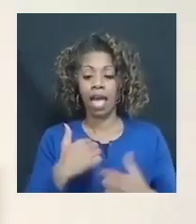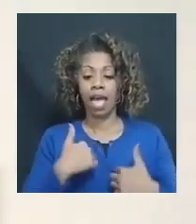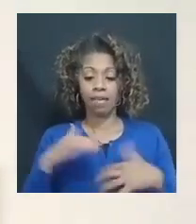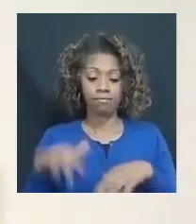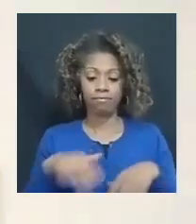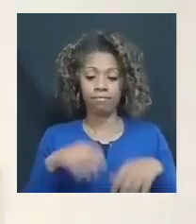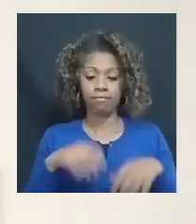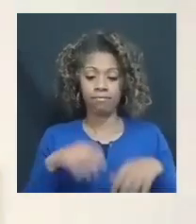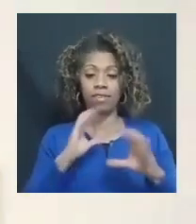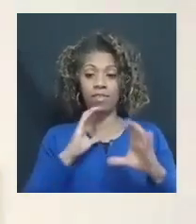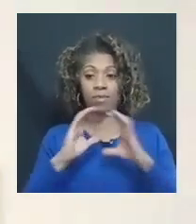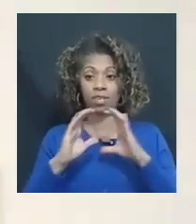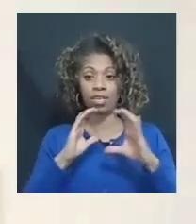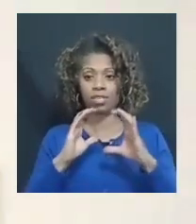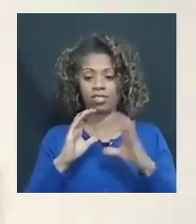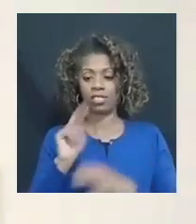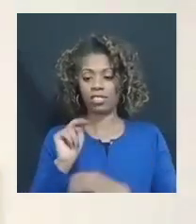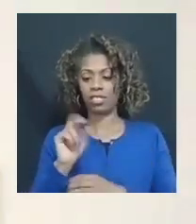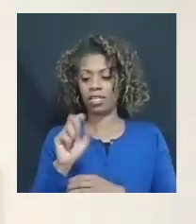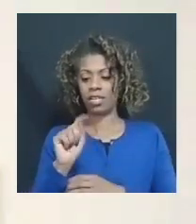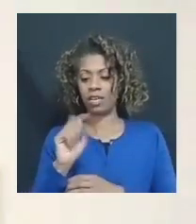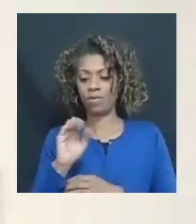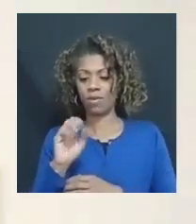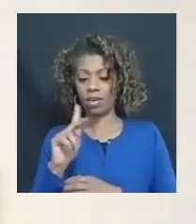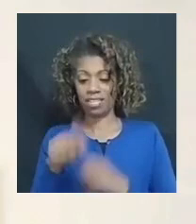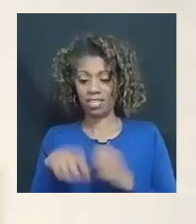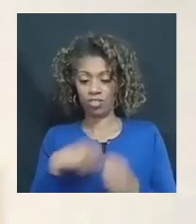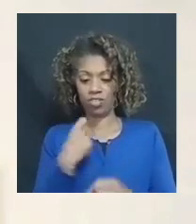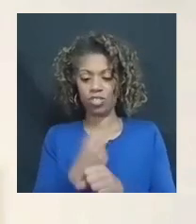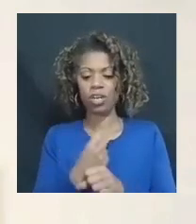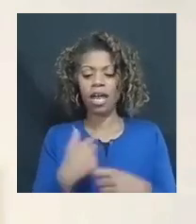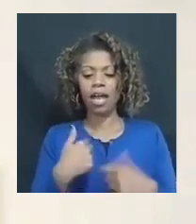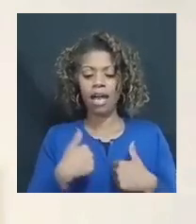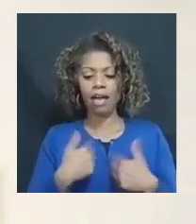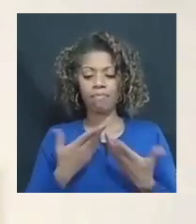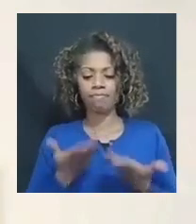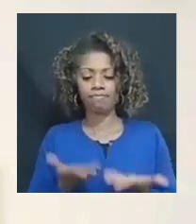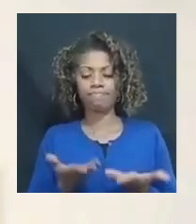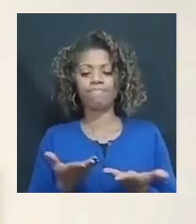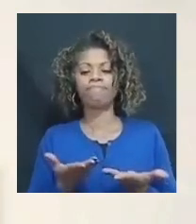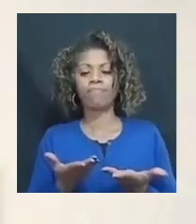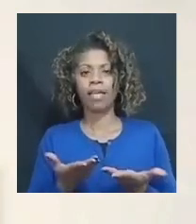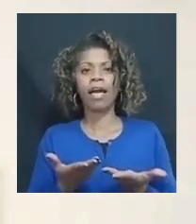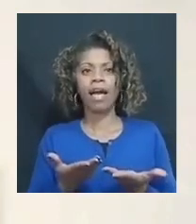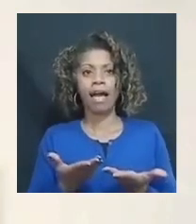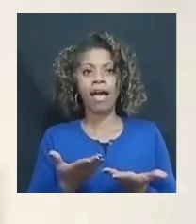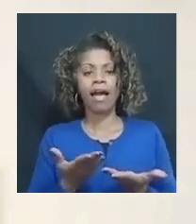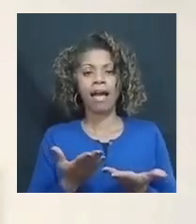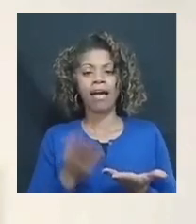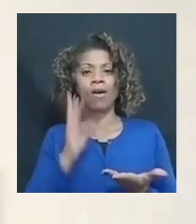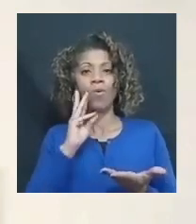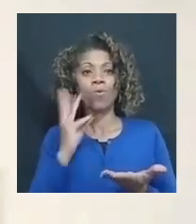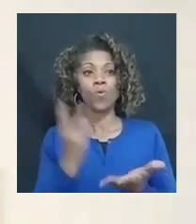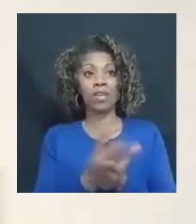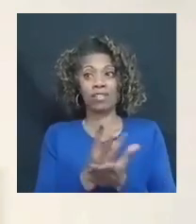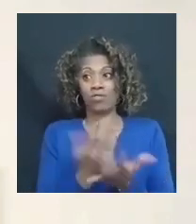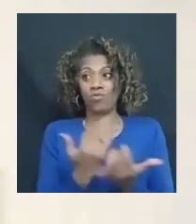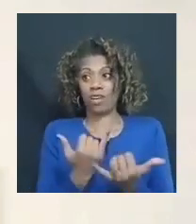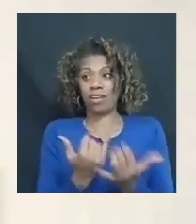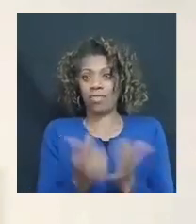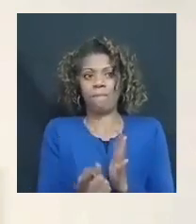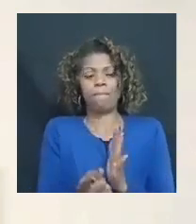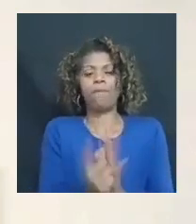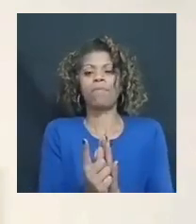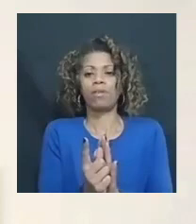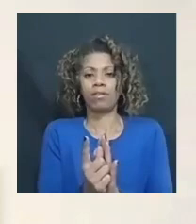do so with the lens on the changing dialogues and the sentiments of our nation and of our globe that we're witnessing at this very moment. Business as